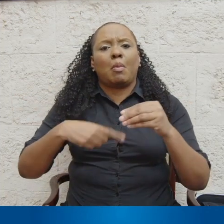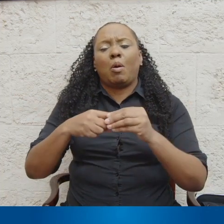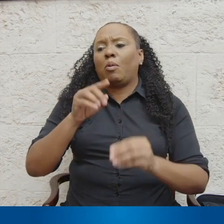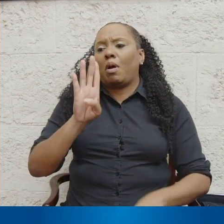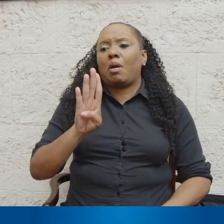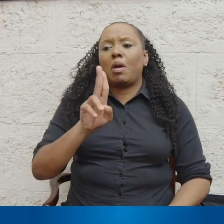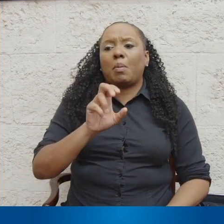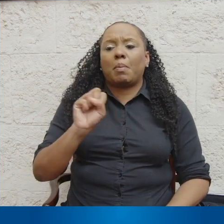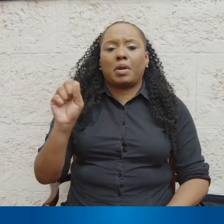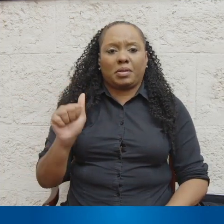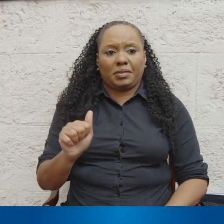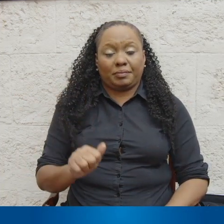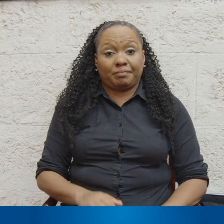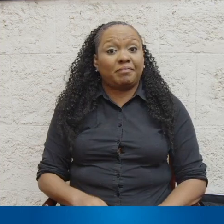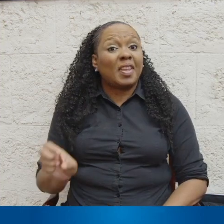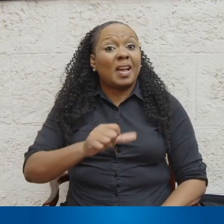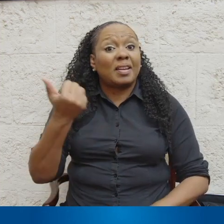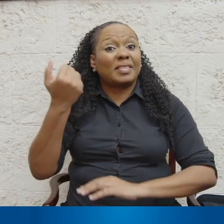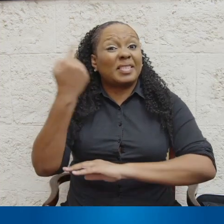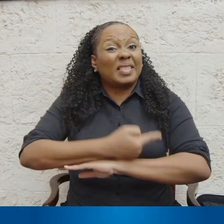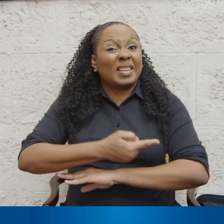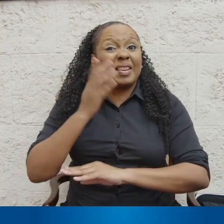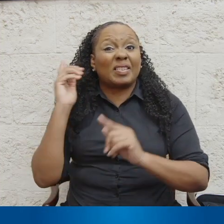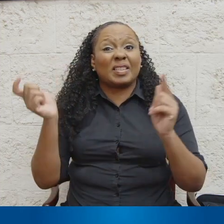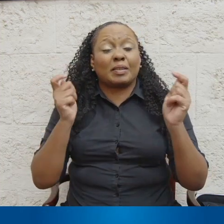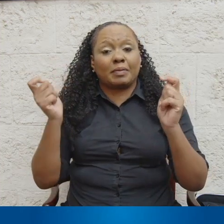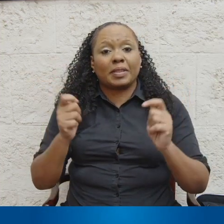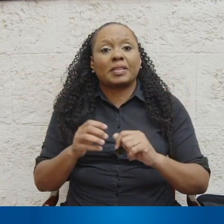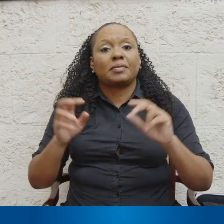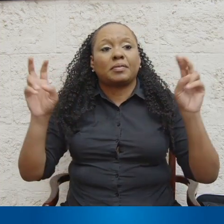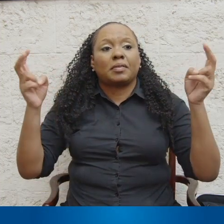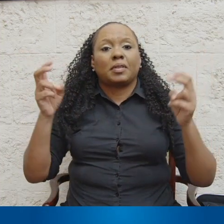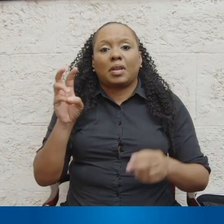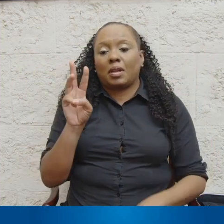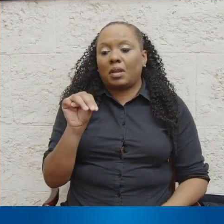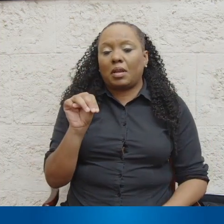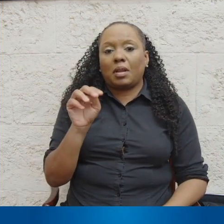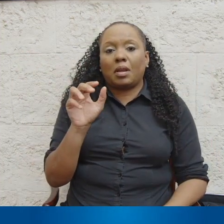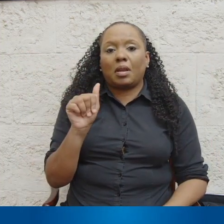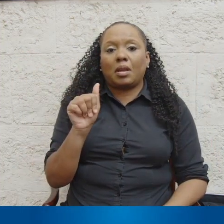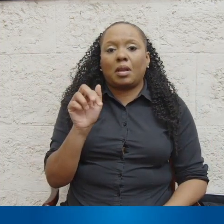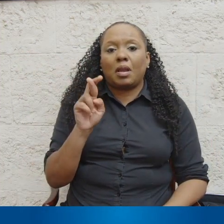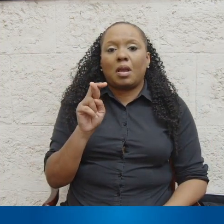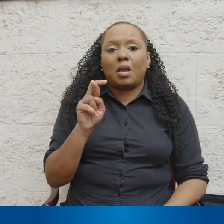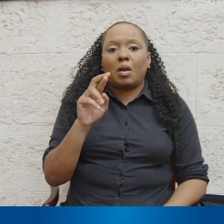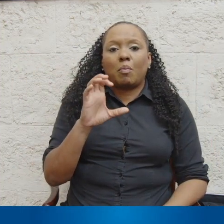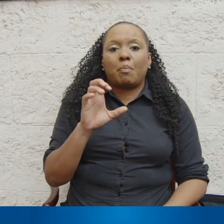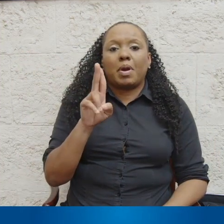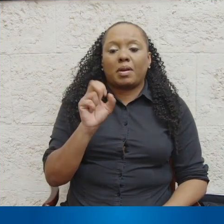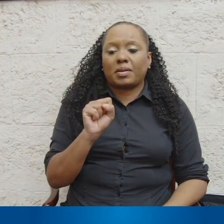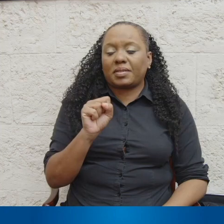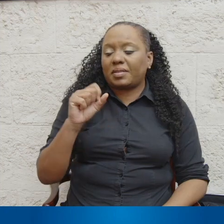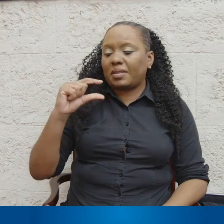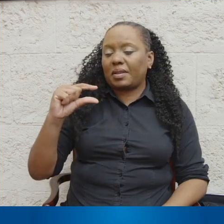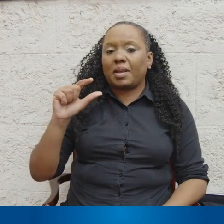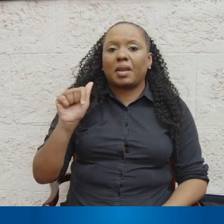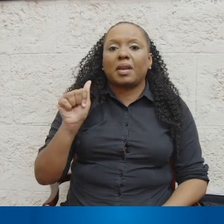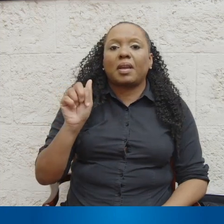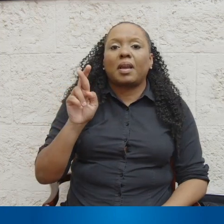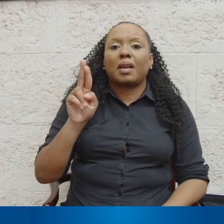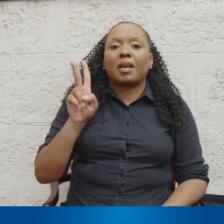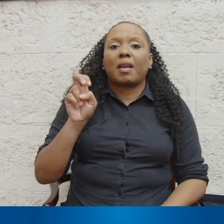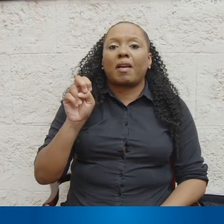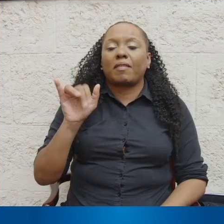that we will celebrate on the calendar is Marcus Garvey Day. And we want to be true to the tenet of Marcus Garvey, who talked a